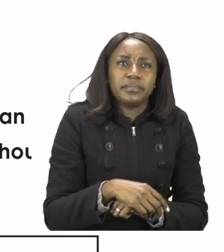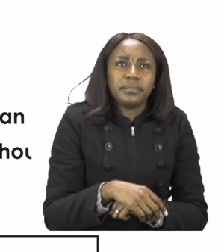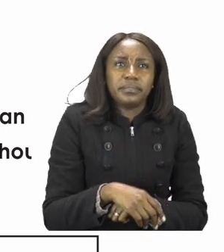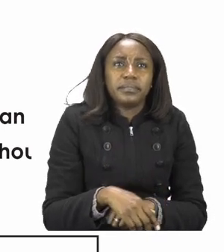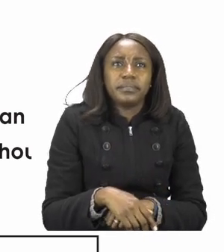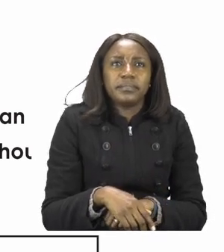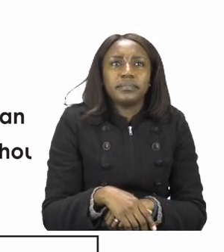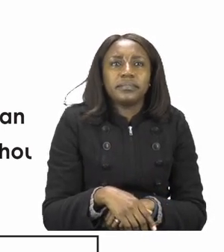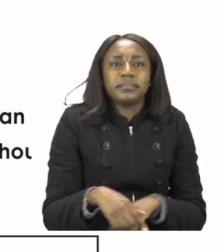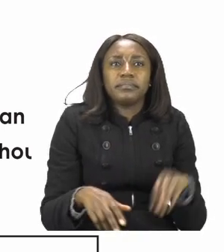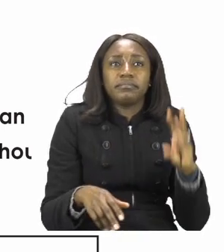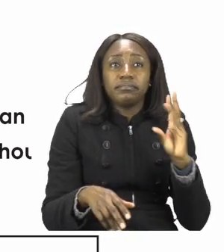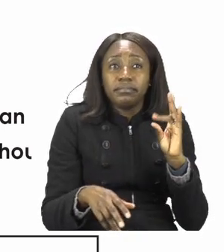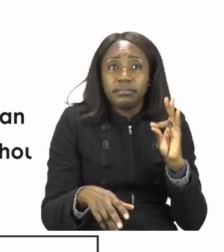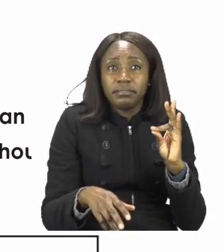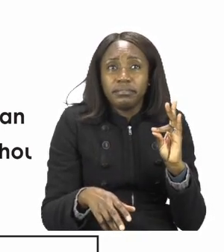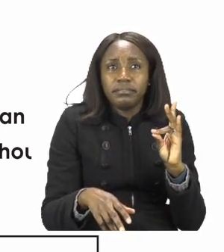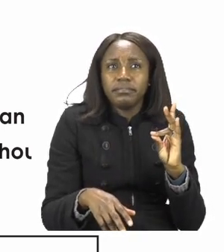Number 7,